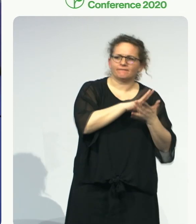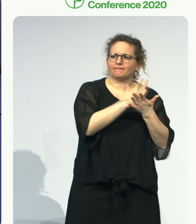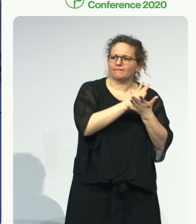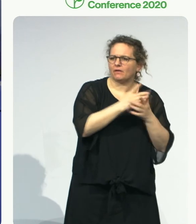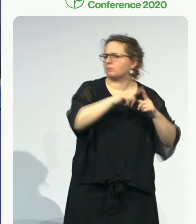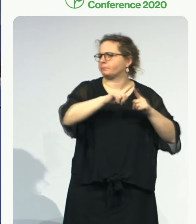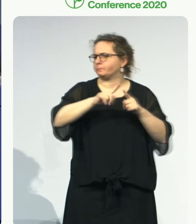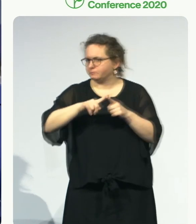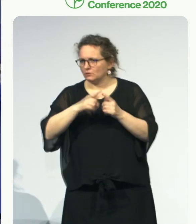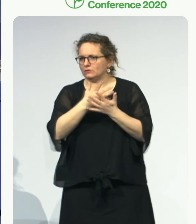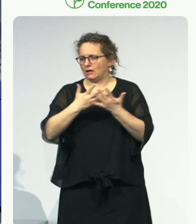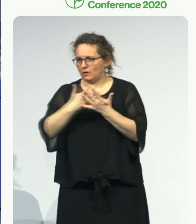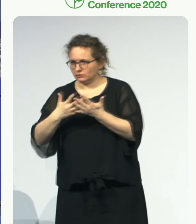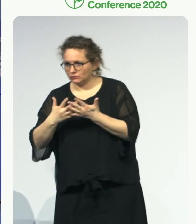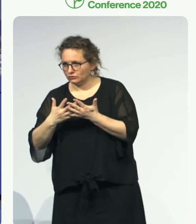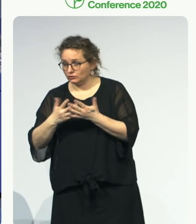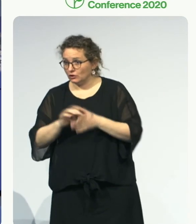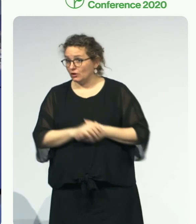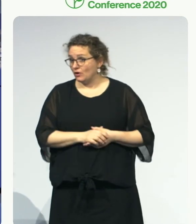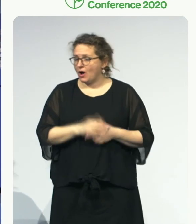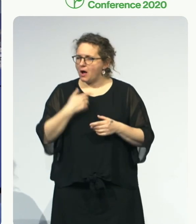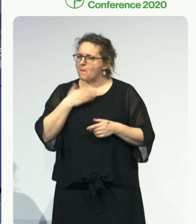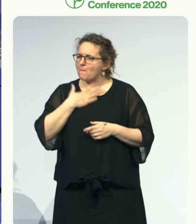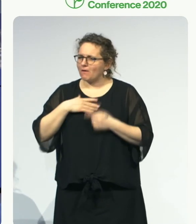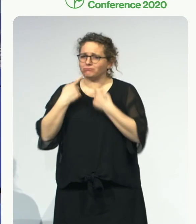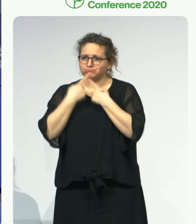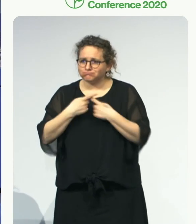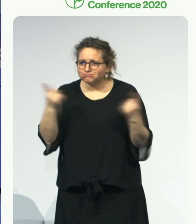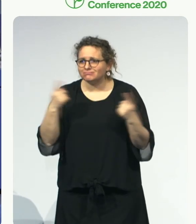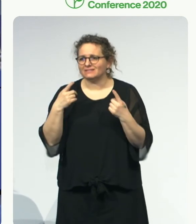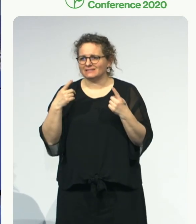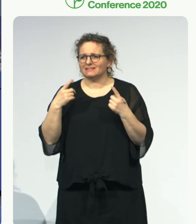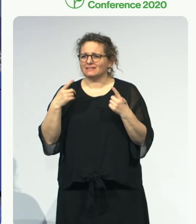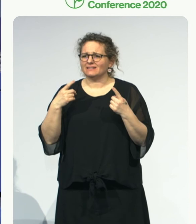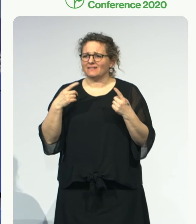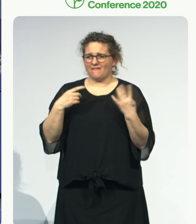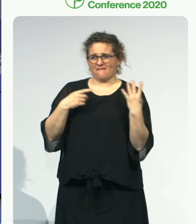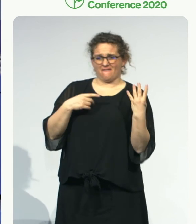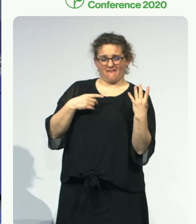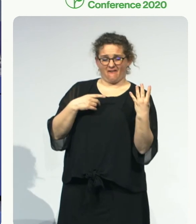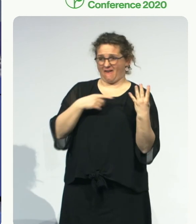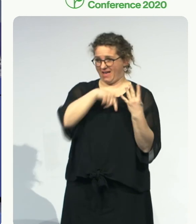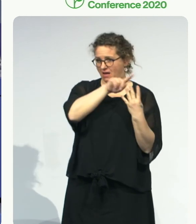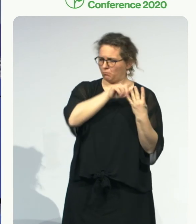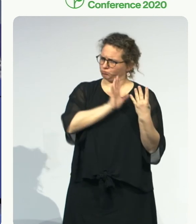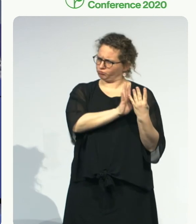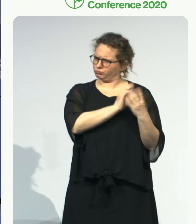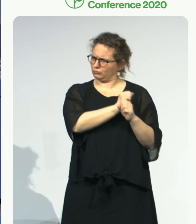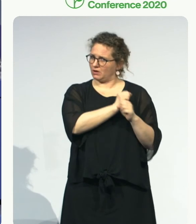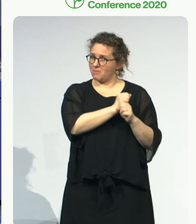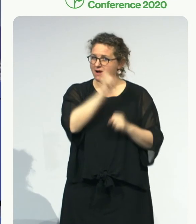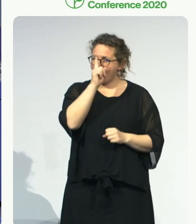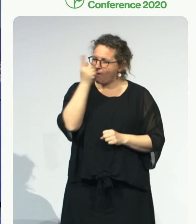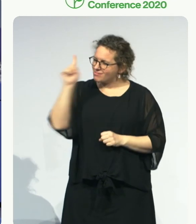And I would like to ask you for a big applause for our colleague Kyle, who has really been helping us today